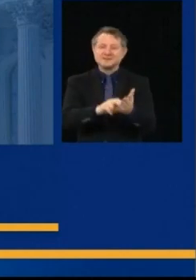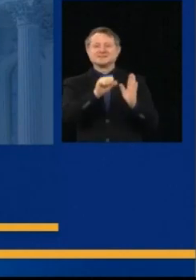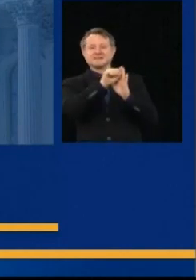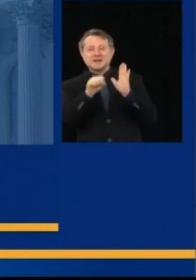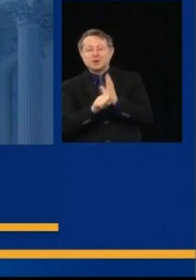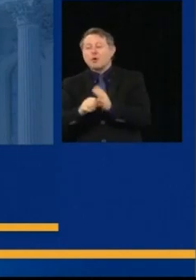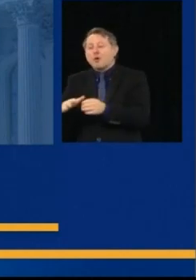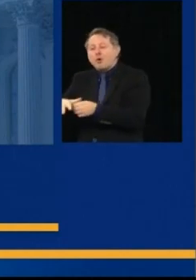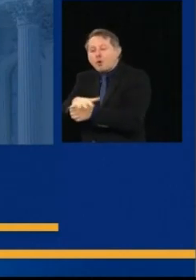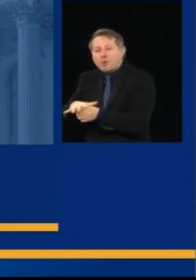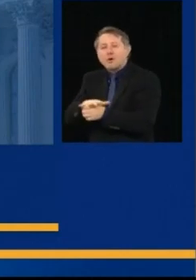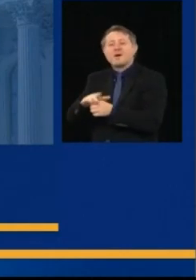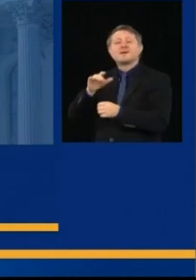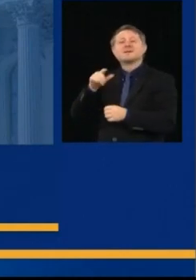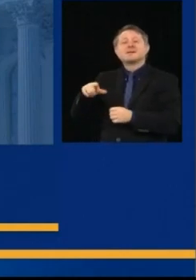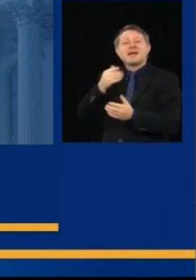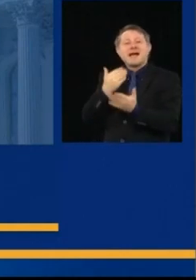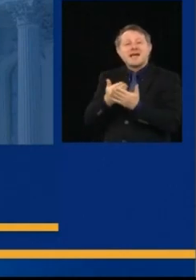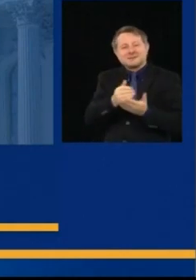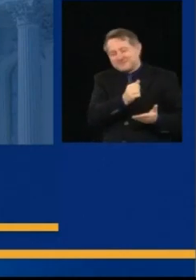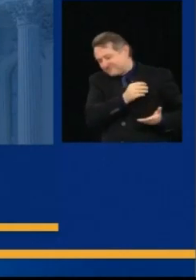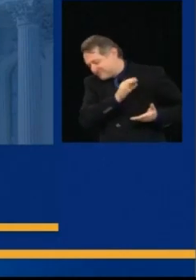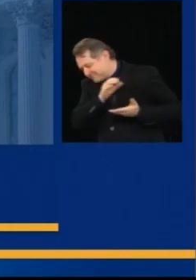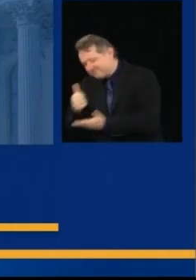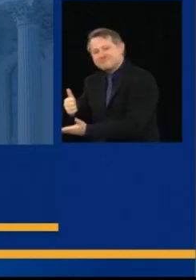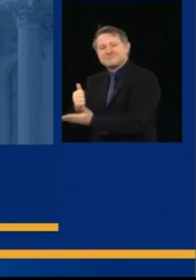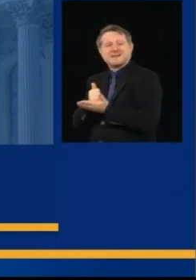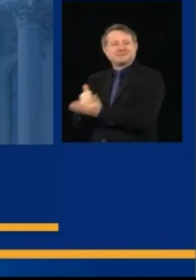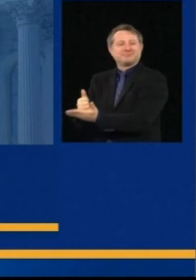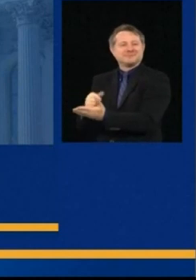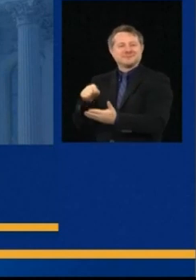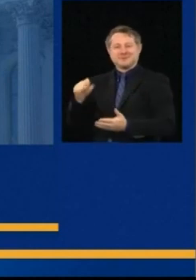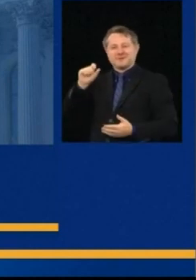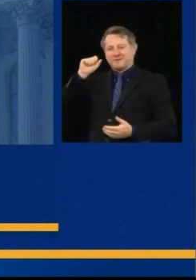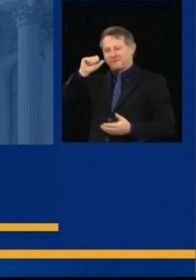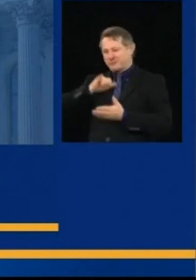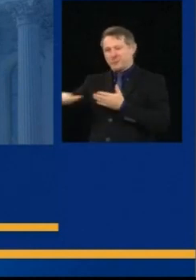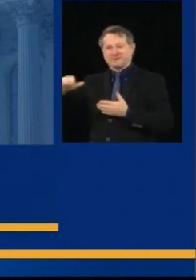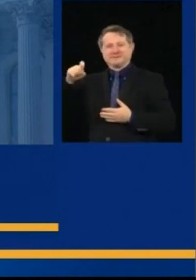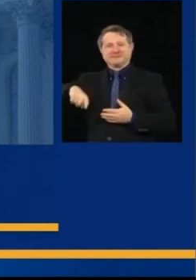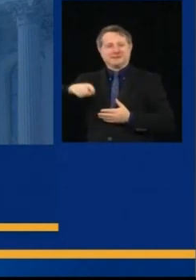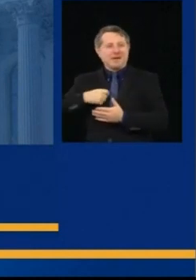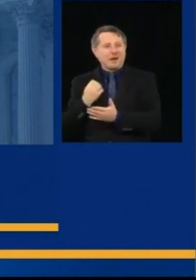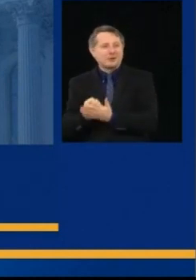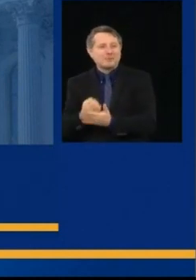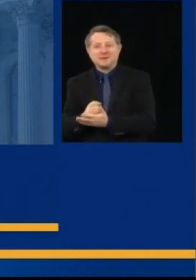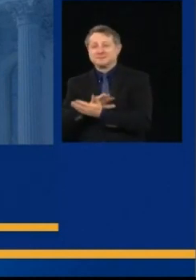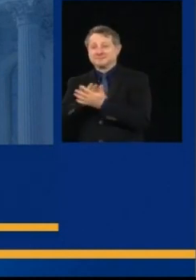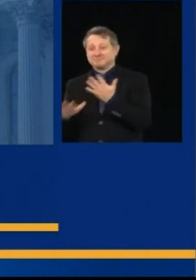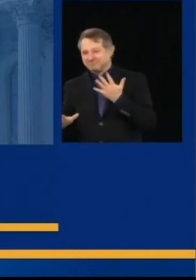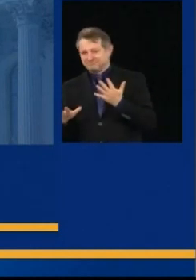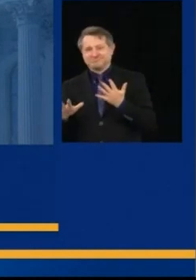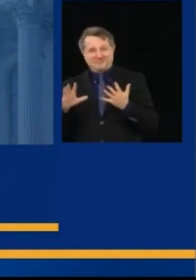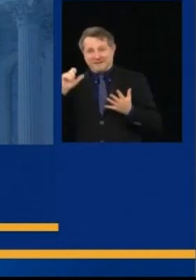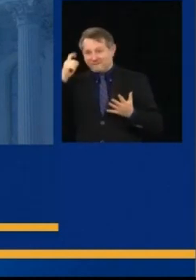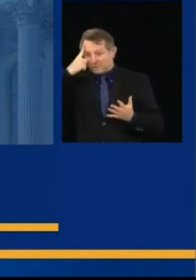has suffered. We have a significant funding gap, and states need assistance. New